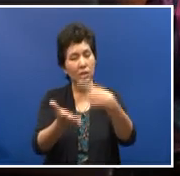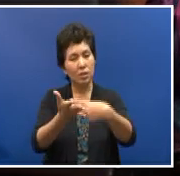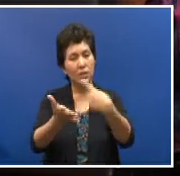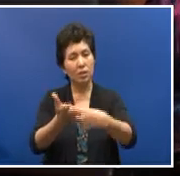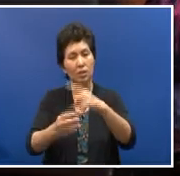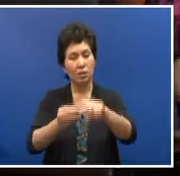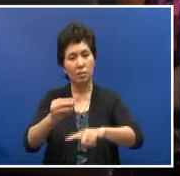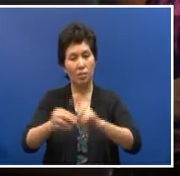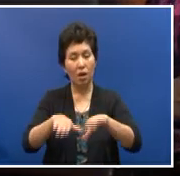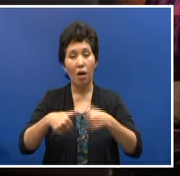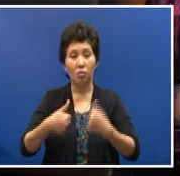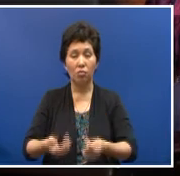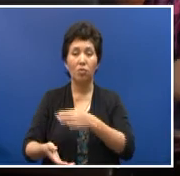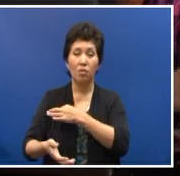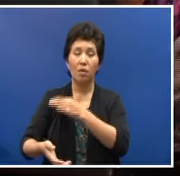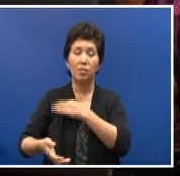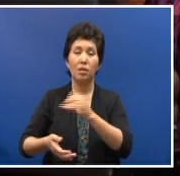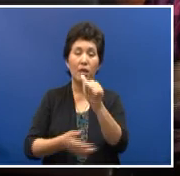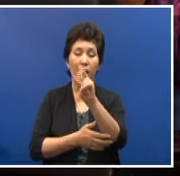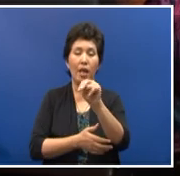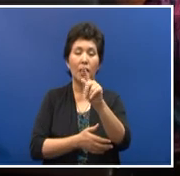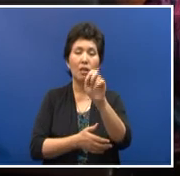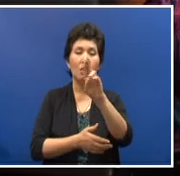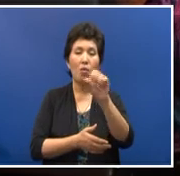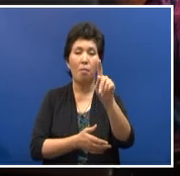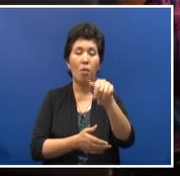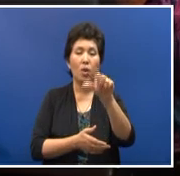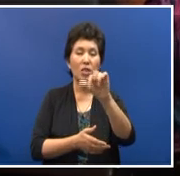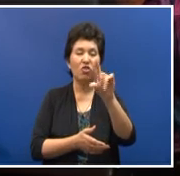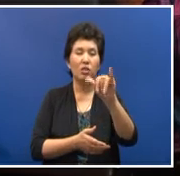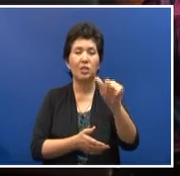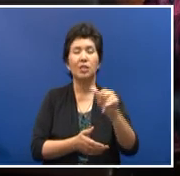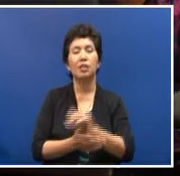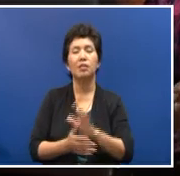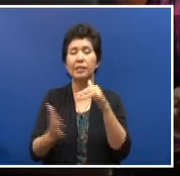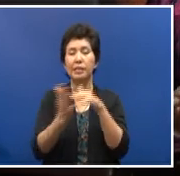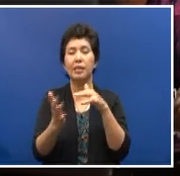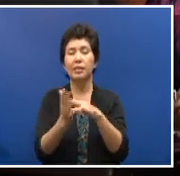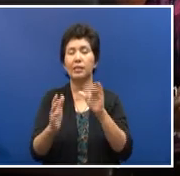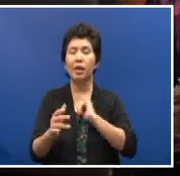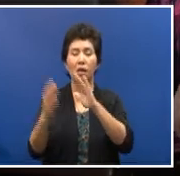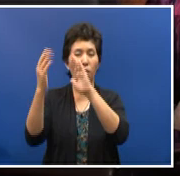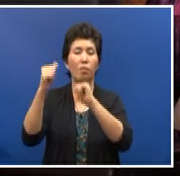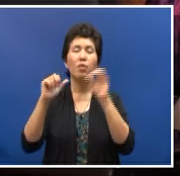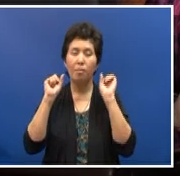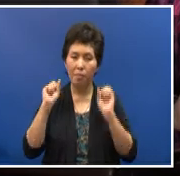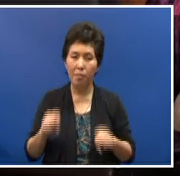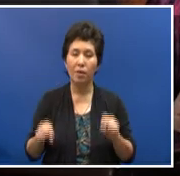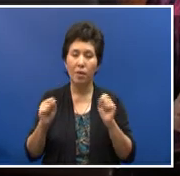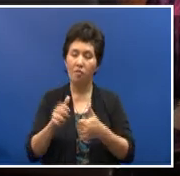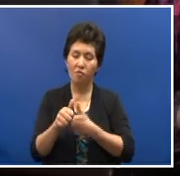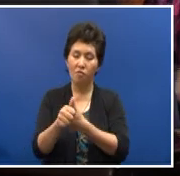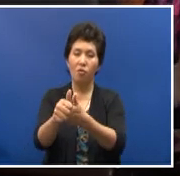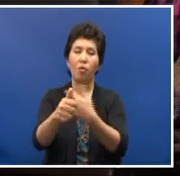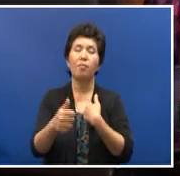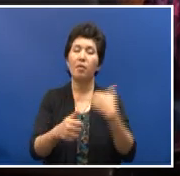discuss about how to apply the anthropological studies. Okay, so I hope that you may able to follow